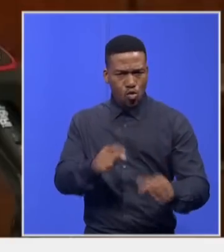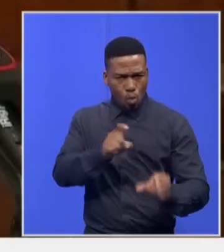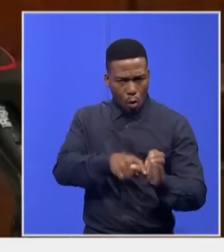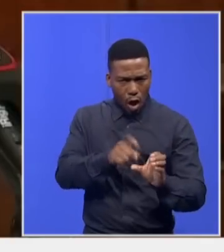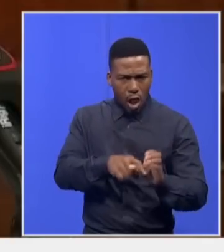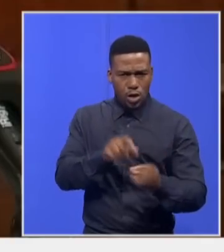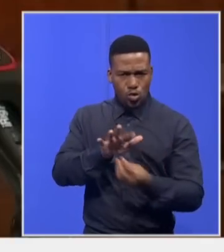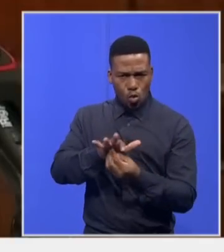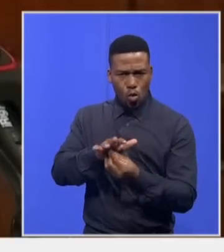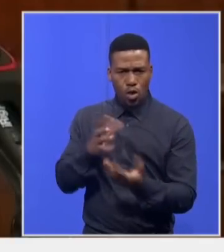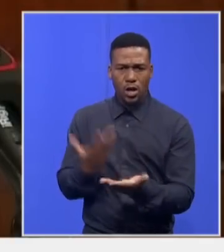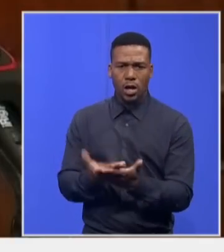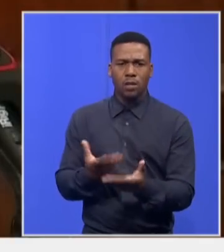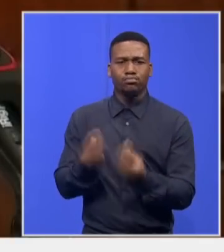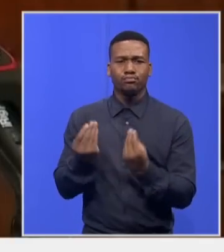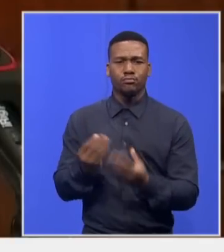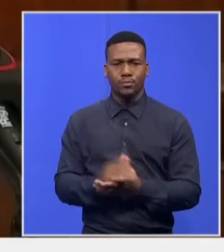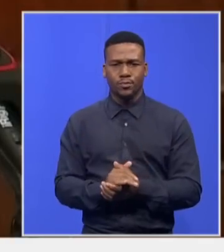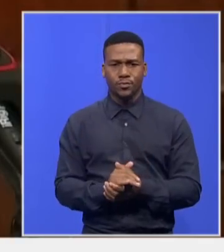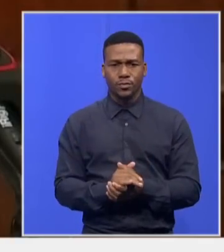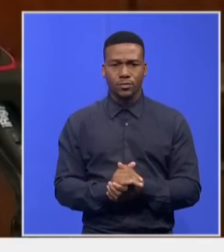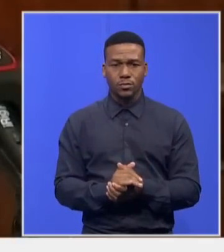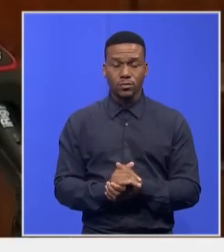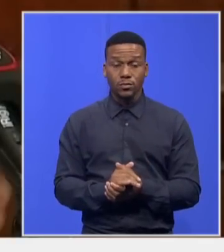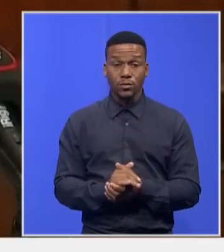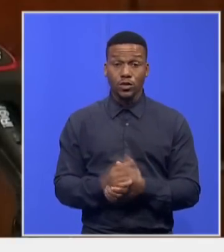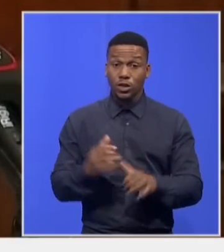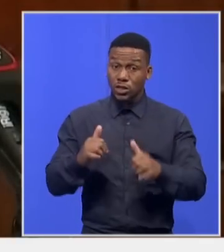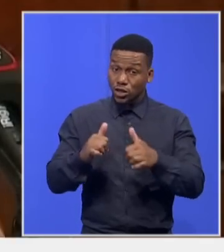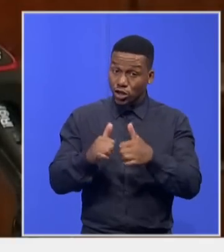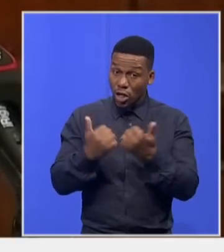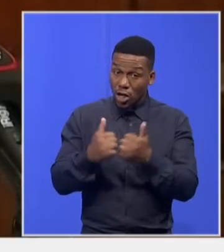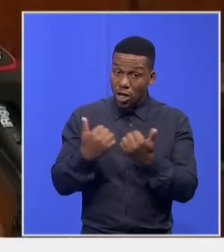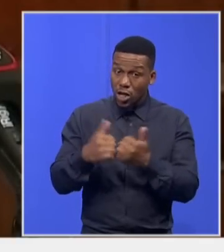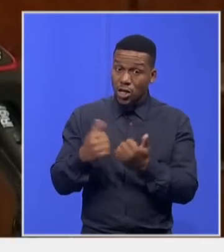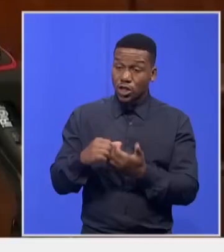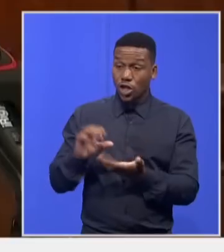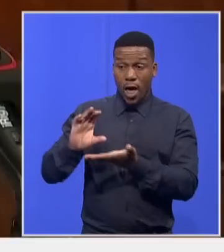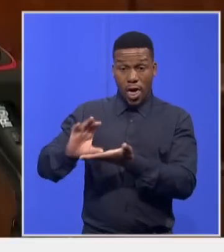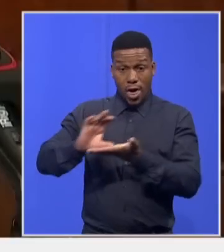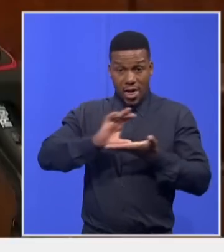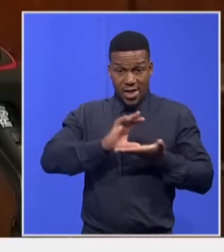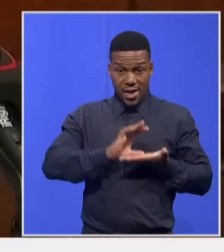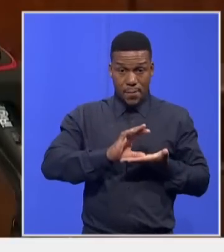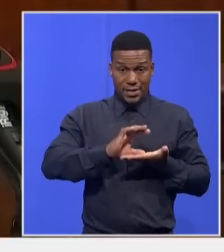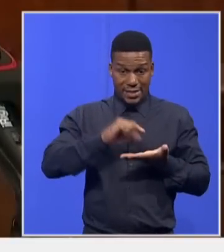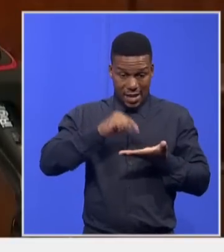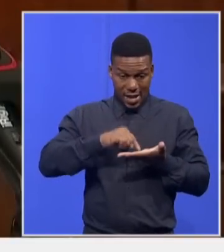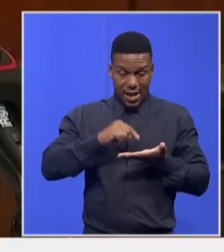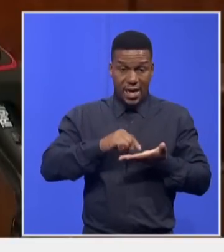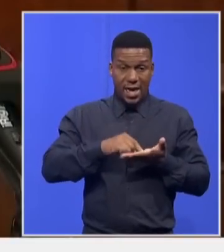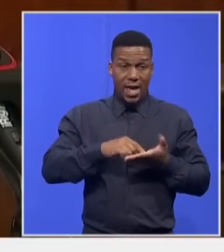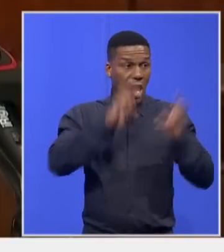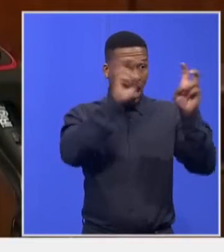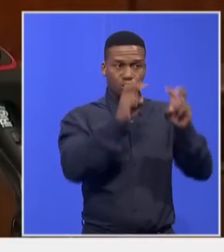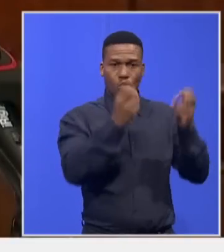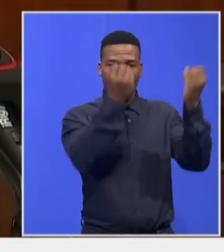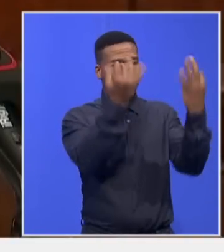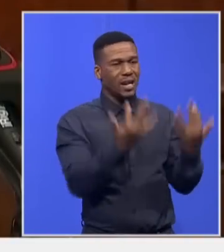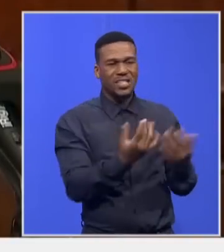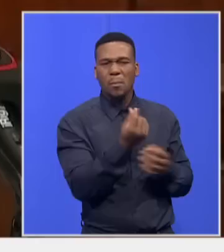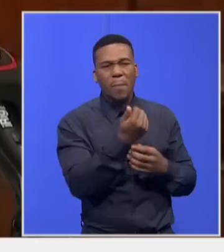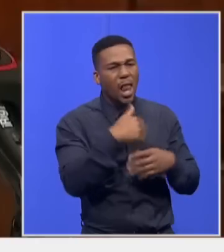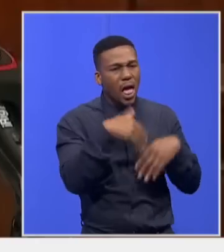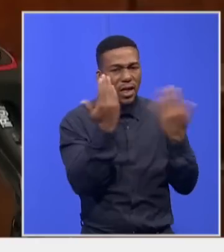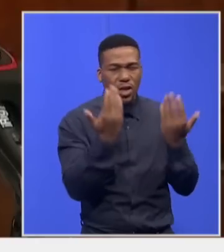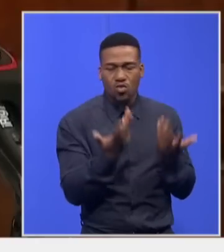those investments. It's a capital cost. You will argue that the Eskom balance sheet can't carry. I'm saying answer a different question.